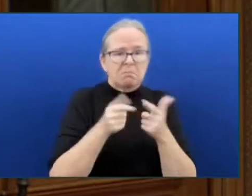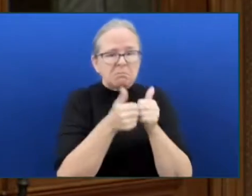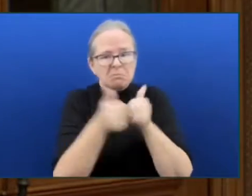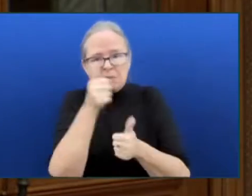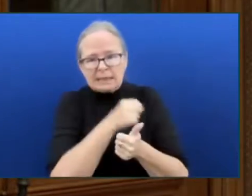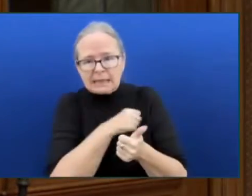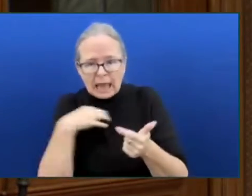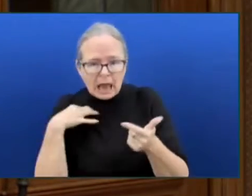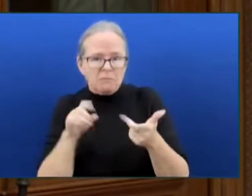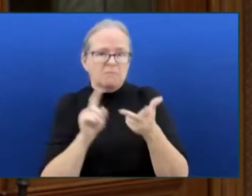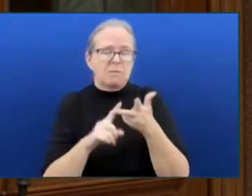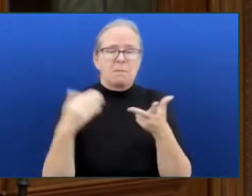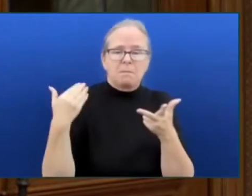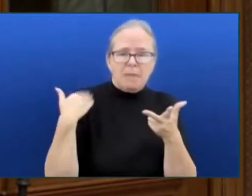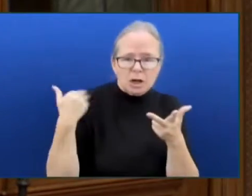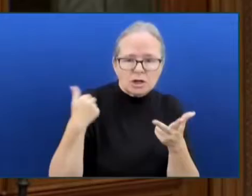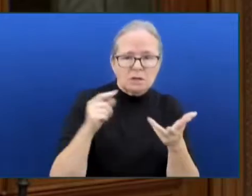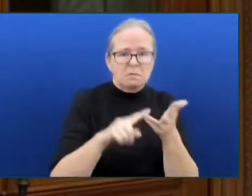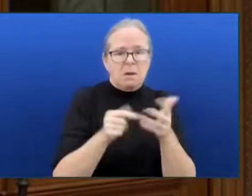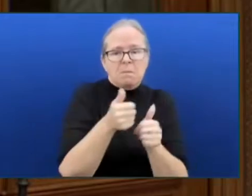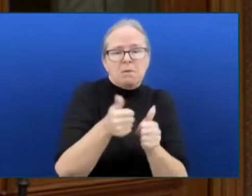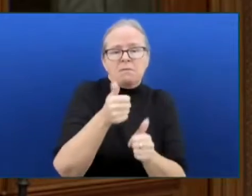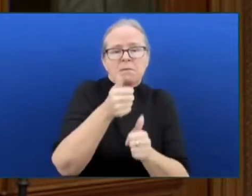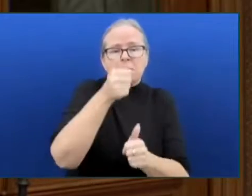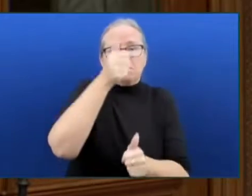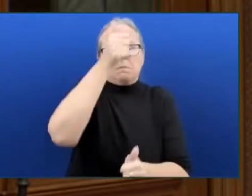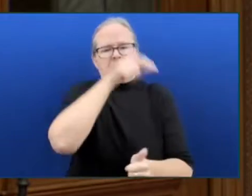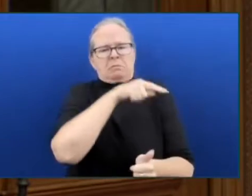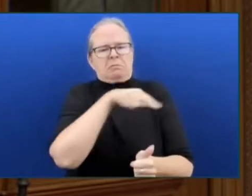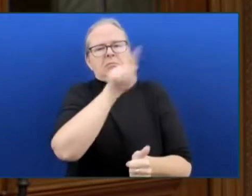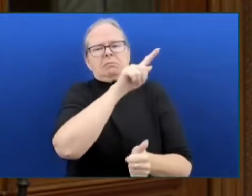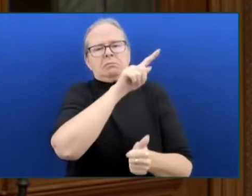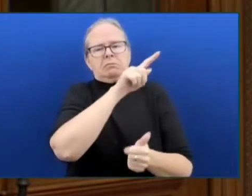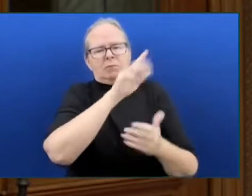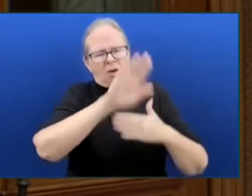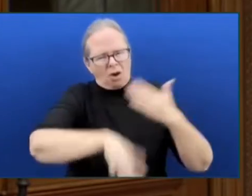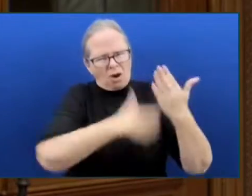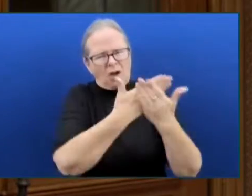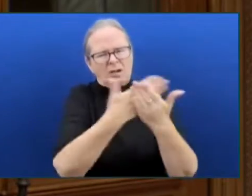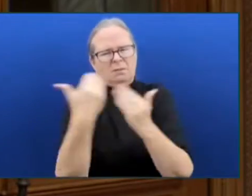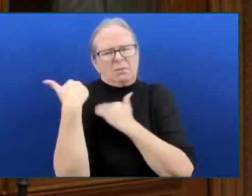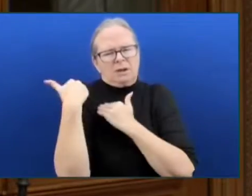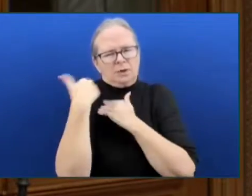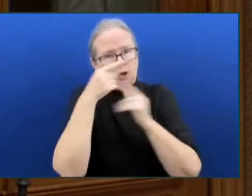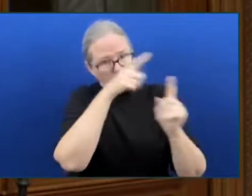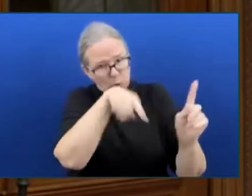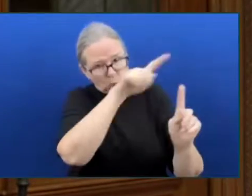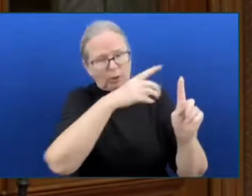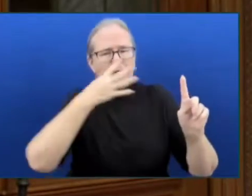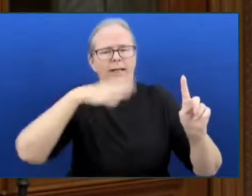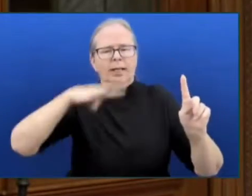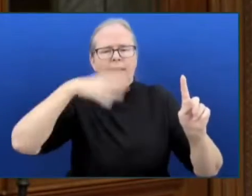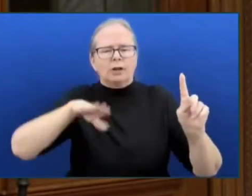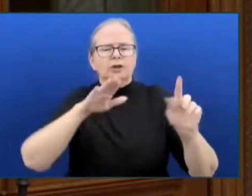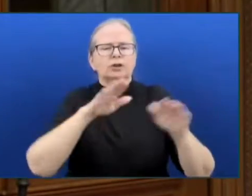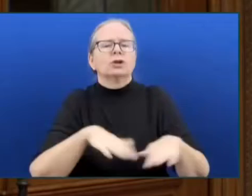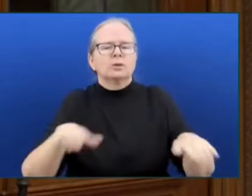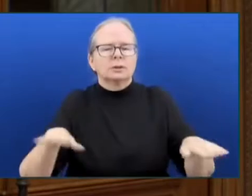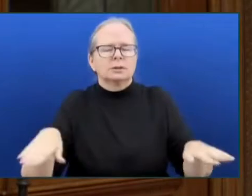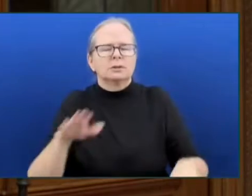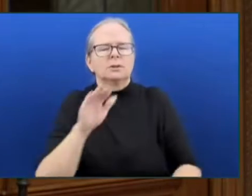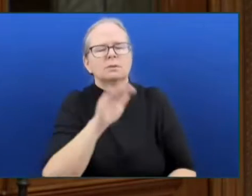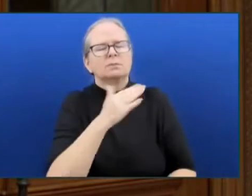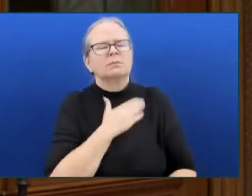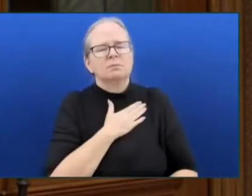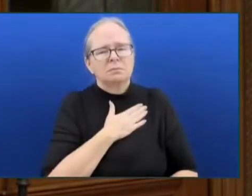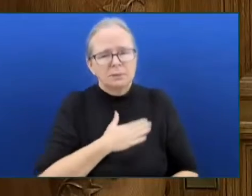minister and the senior staff with people who have the capacity and the willingness to the systemic change that's needed in this ministry?